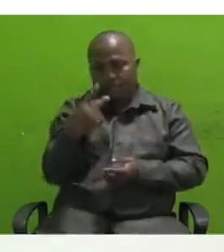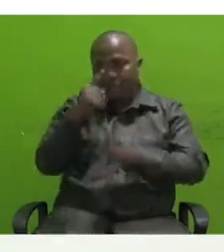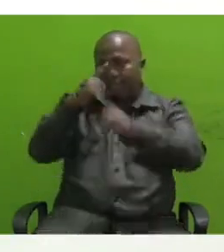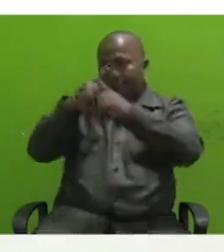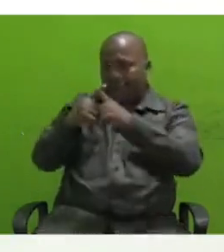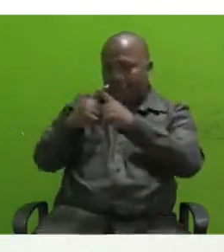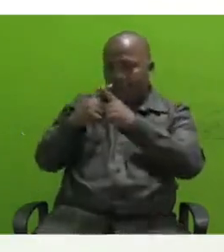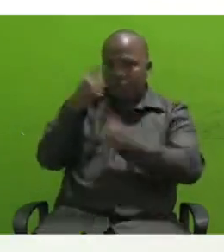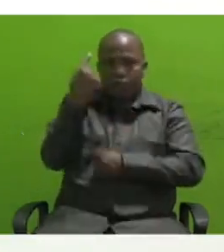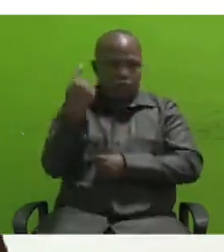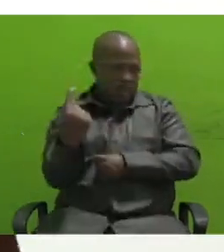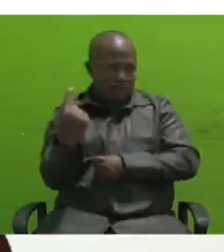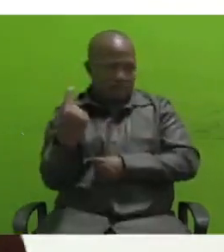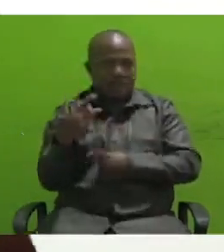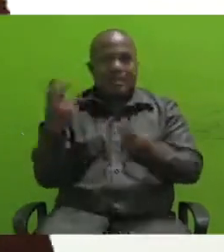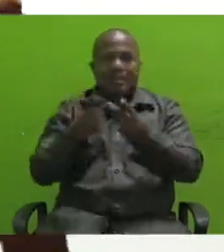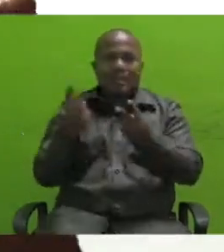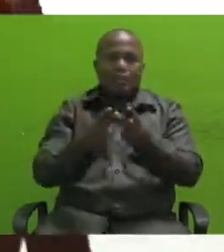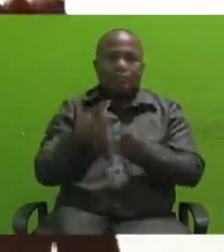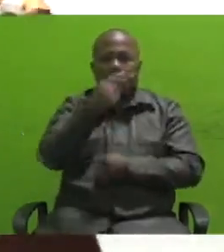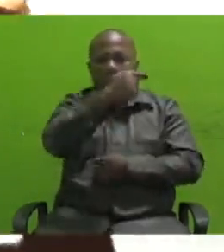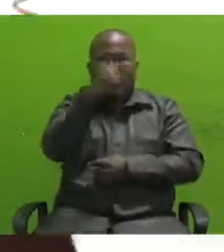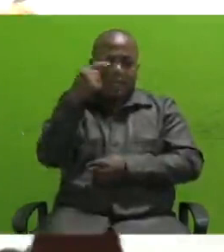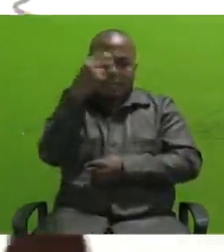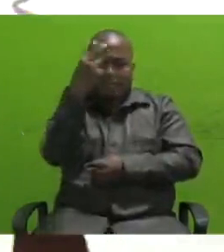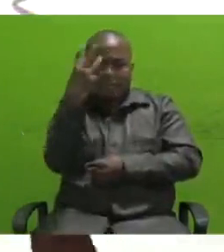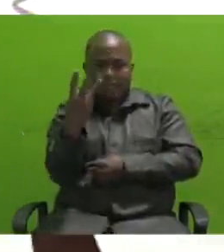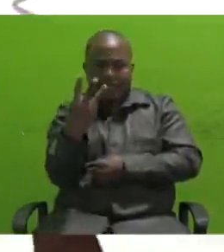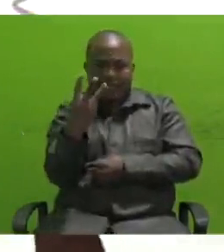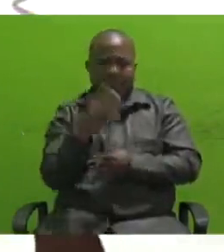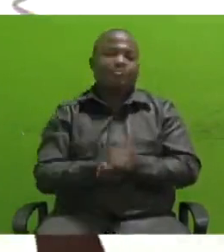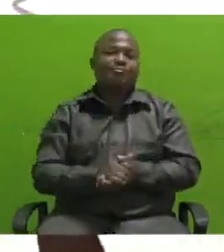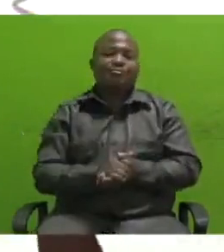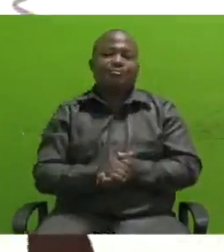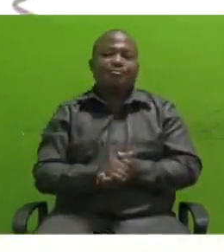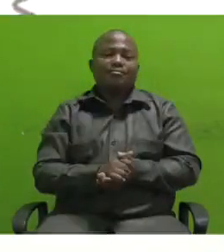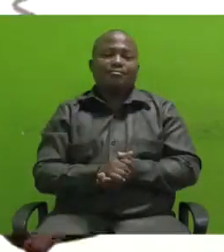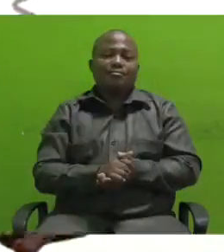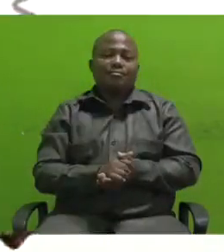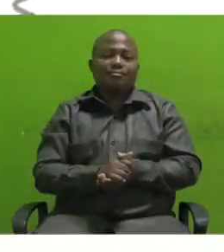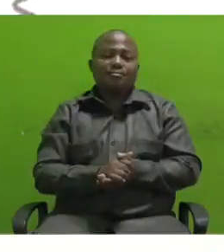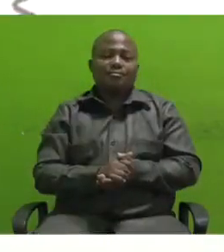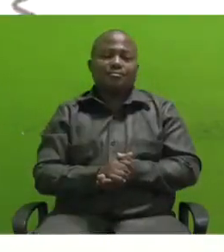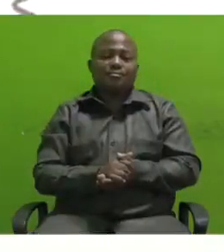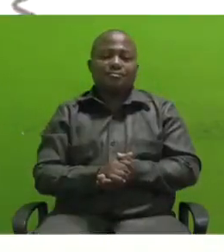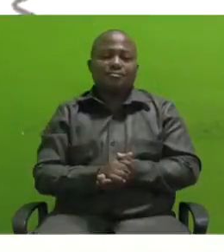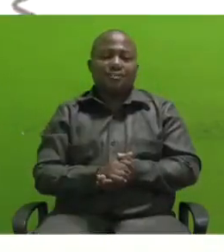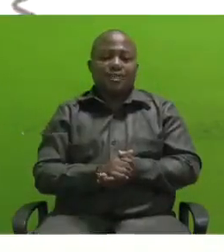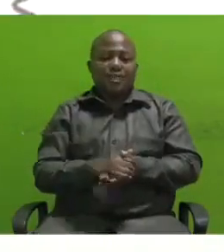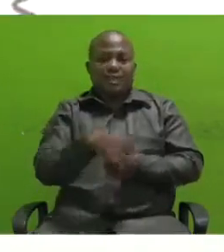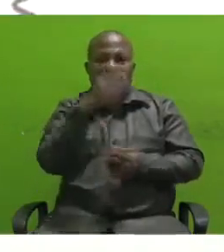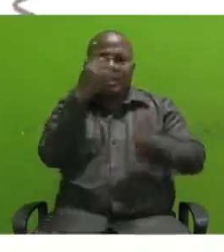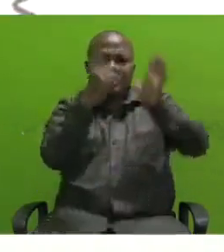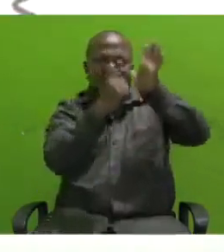times 1. So it is negative 3 over, it is negative 3, equal